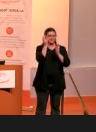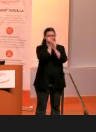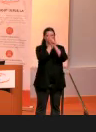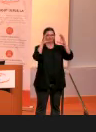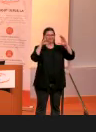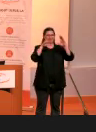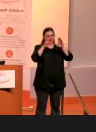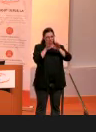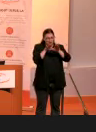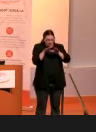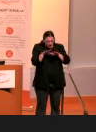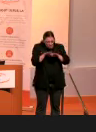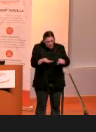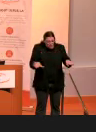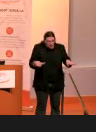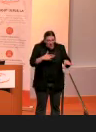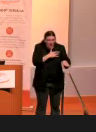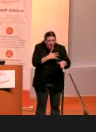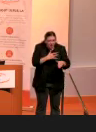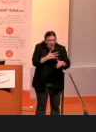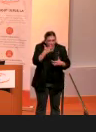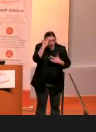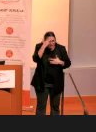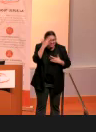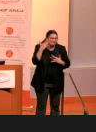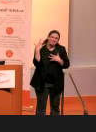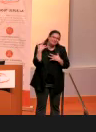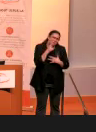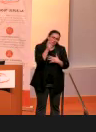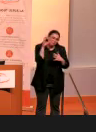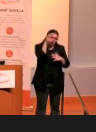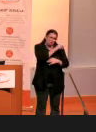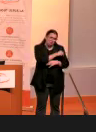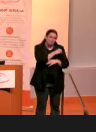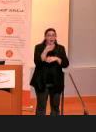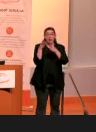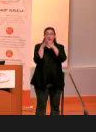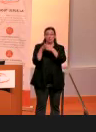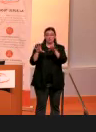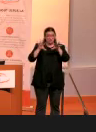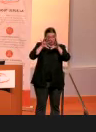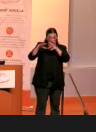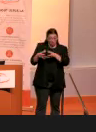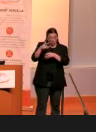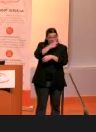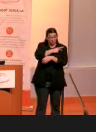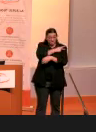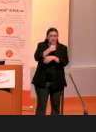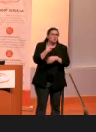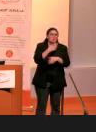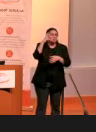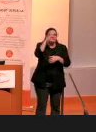for heart disease, we don't really even start thinking about this in the general population when you're talking about kids or your average healthy